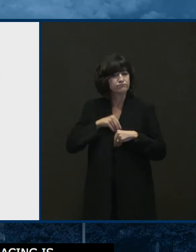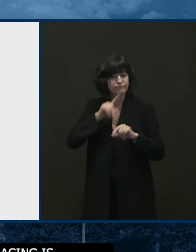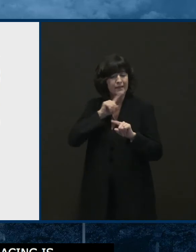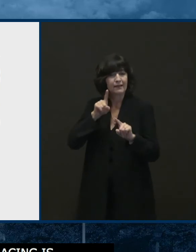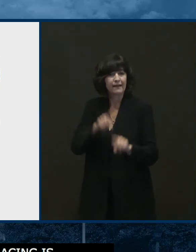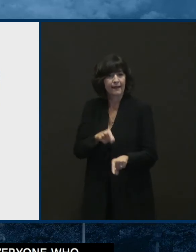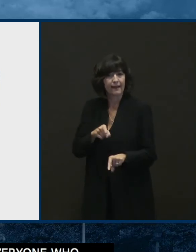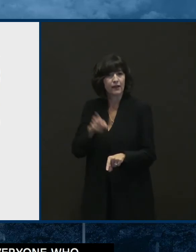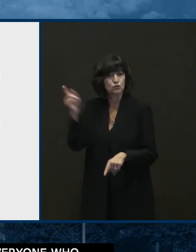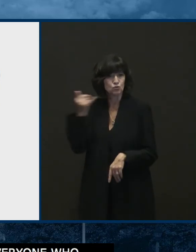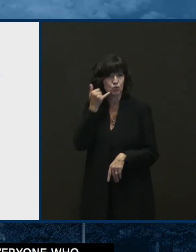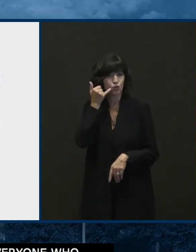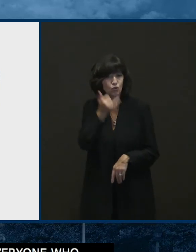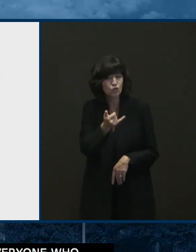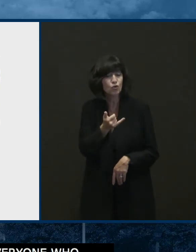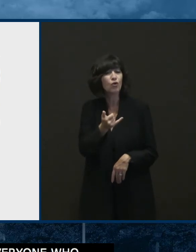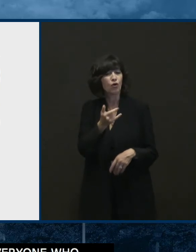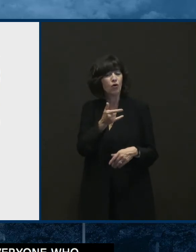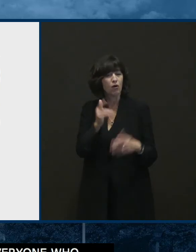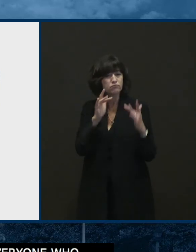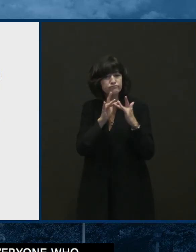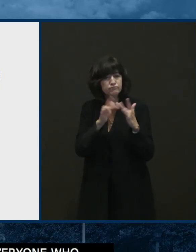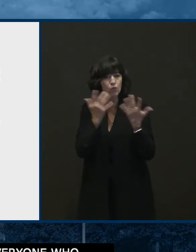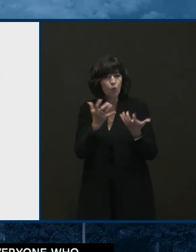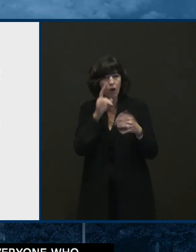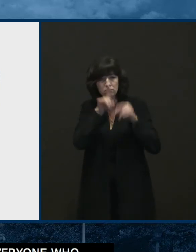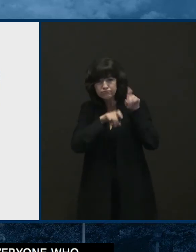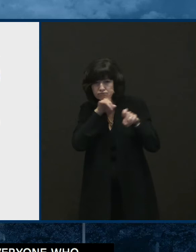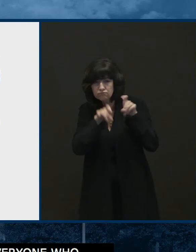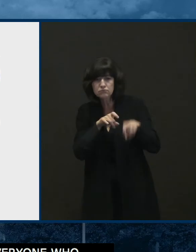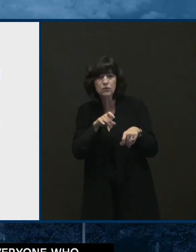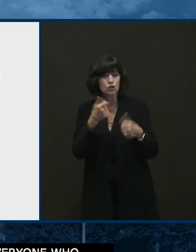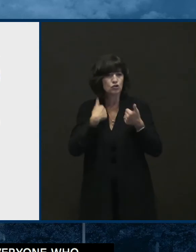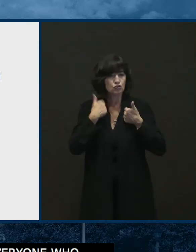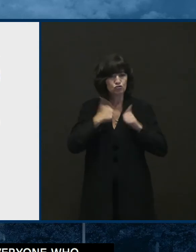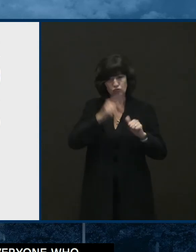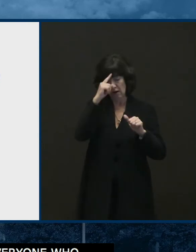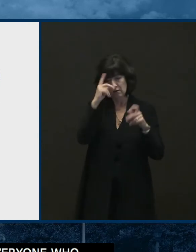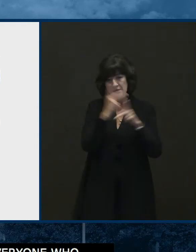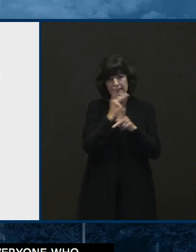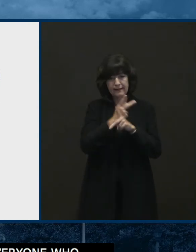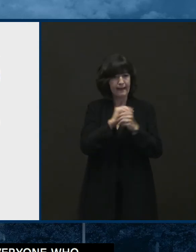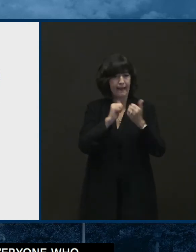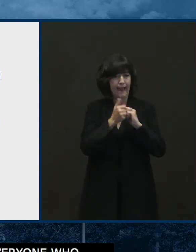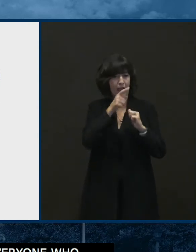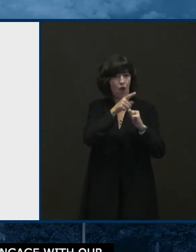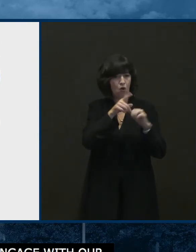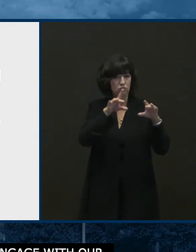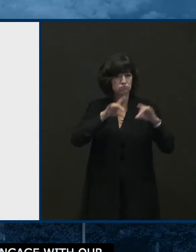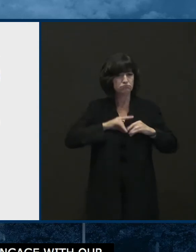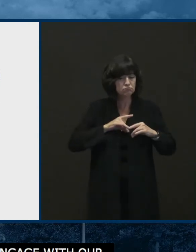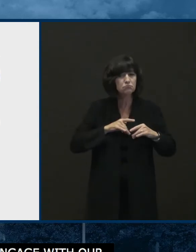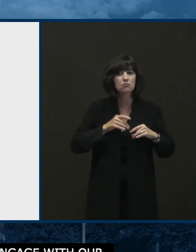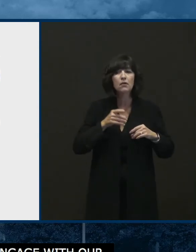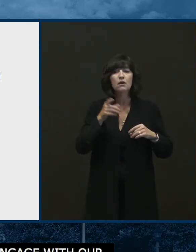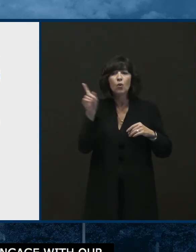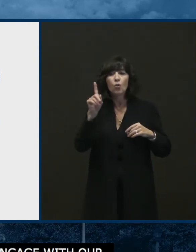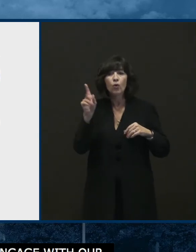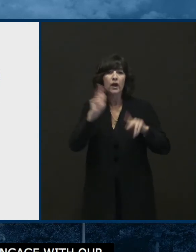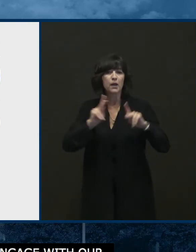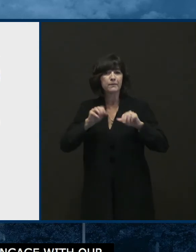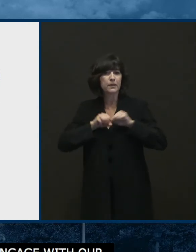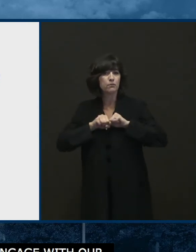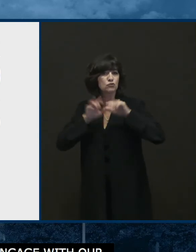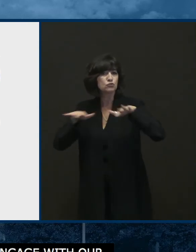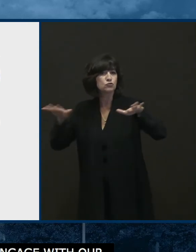can better understand where you might have come in contact with folks and protect others, and where you might have gotten the virus,